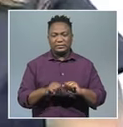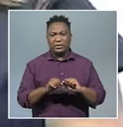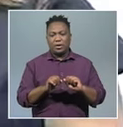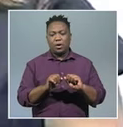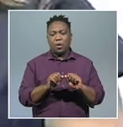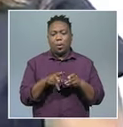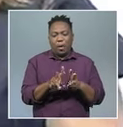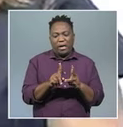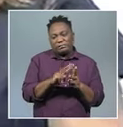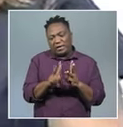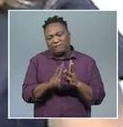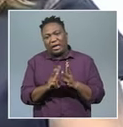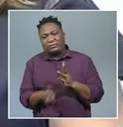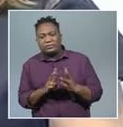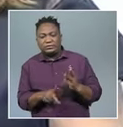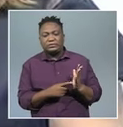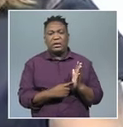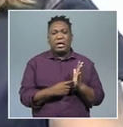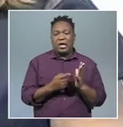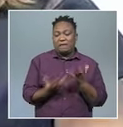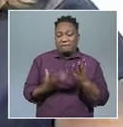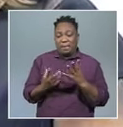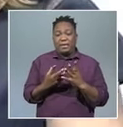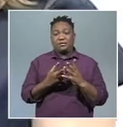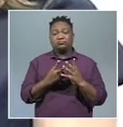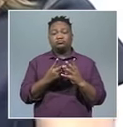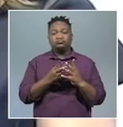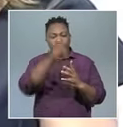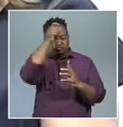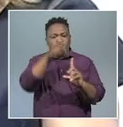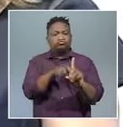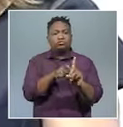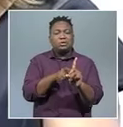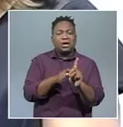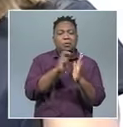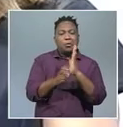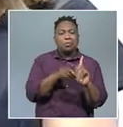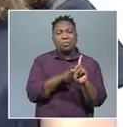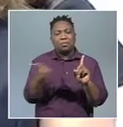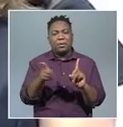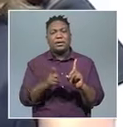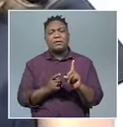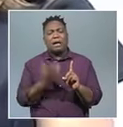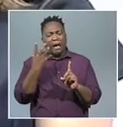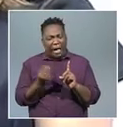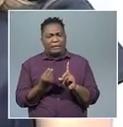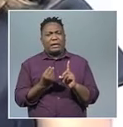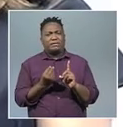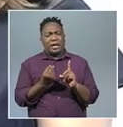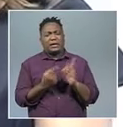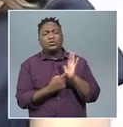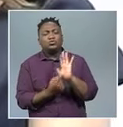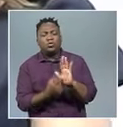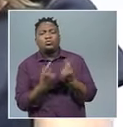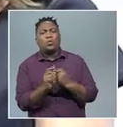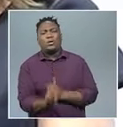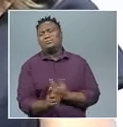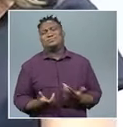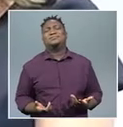do that. And in my statement that I did issue today, there are links to some suggestions as to what to do. And I think, when there are